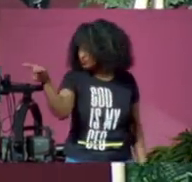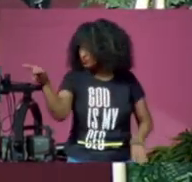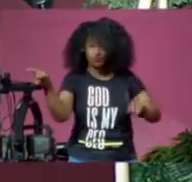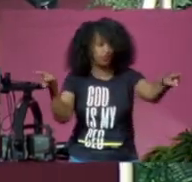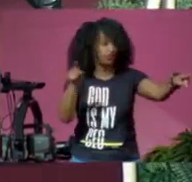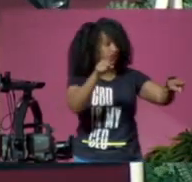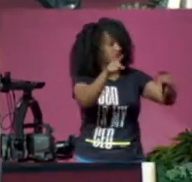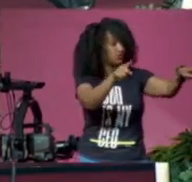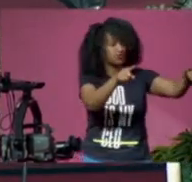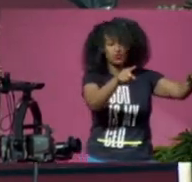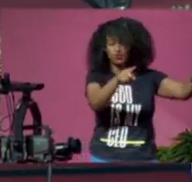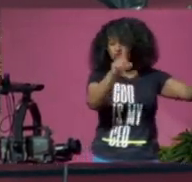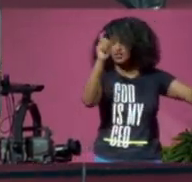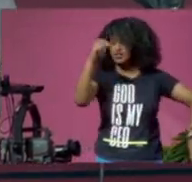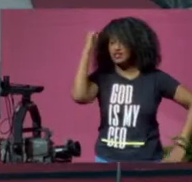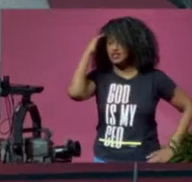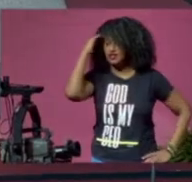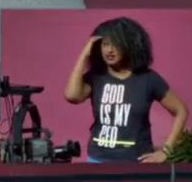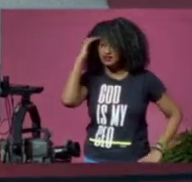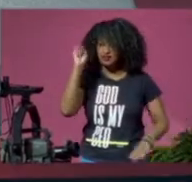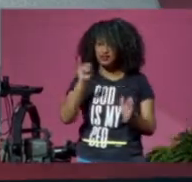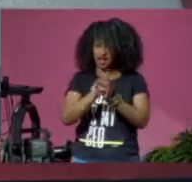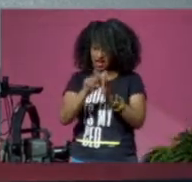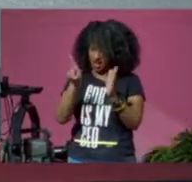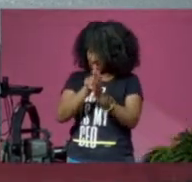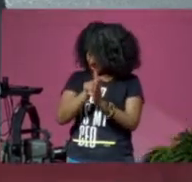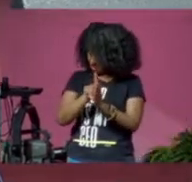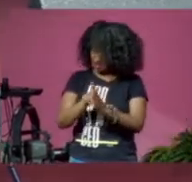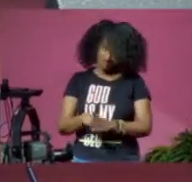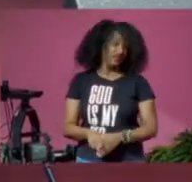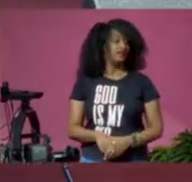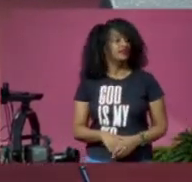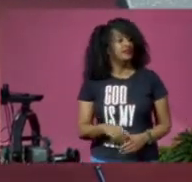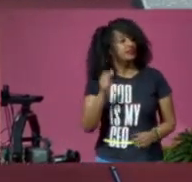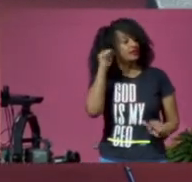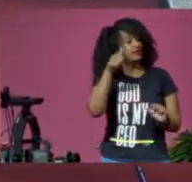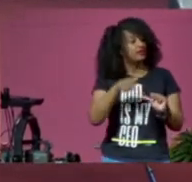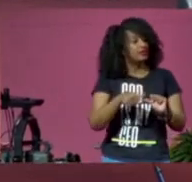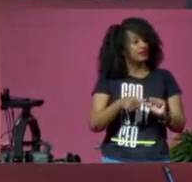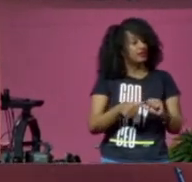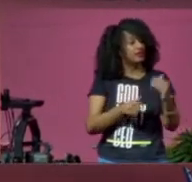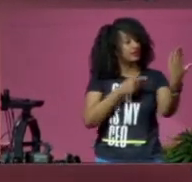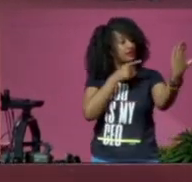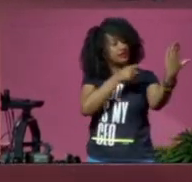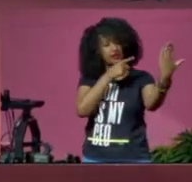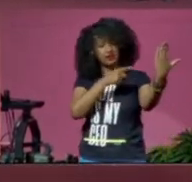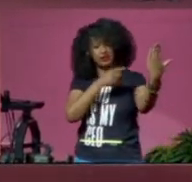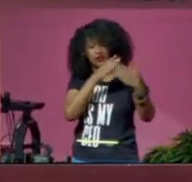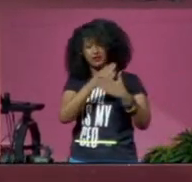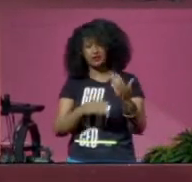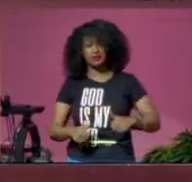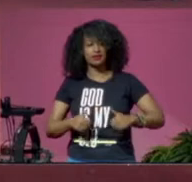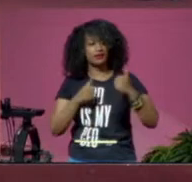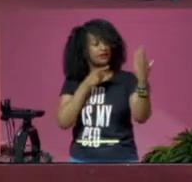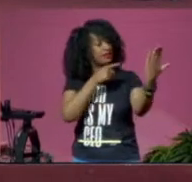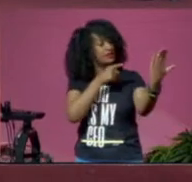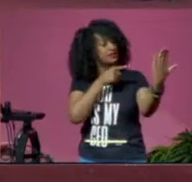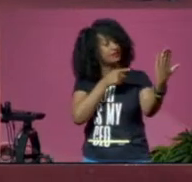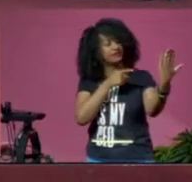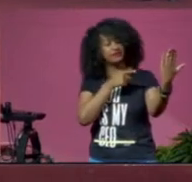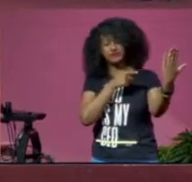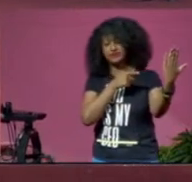You need to know who you are. Remember, although the mirror stage is about the establishment of the